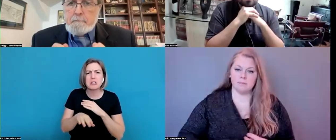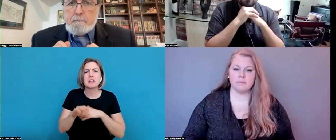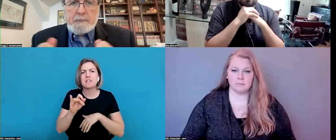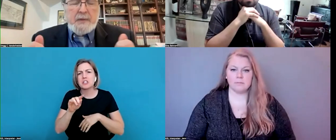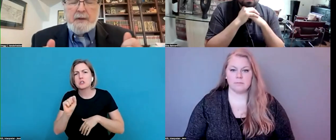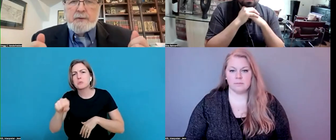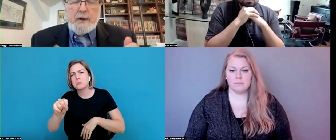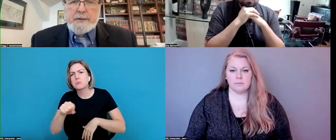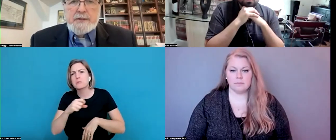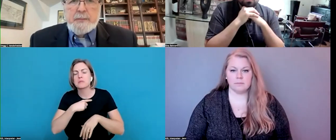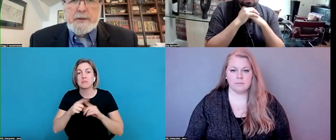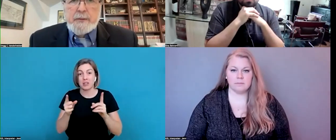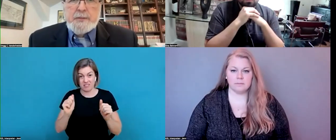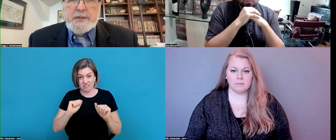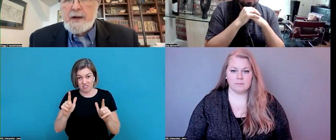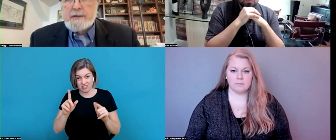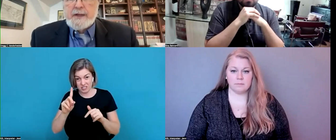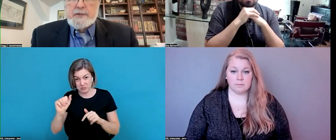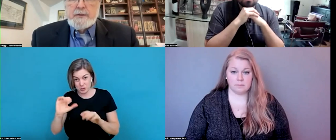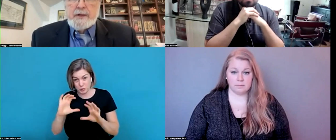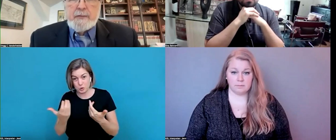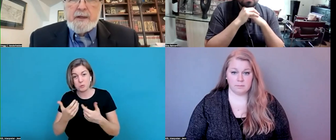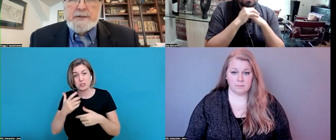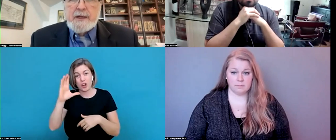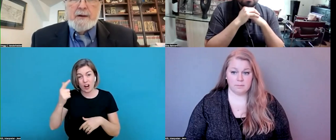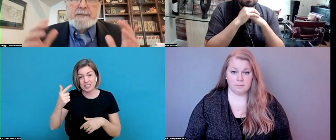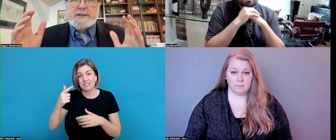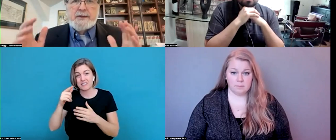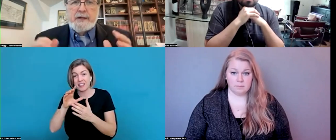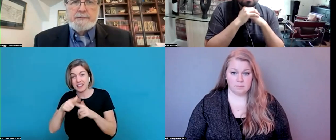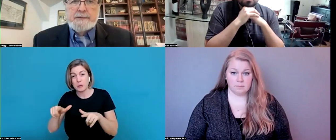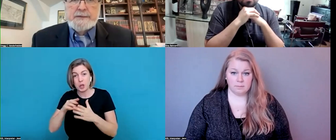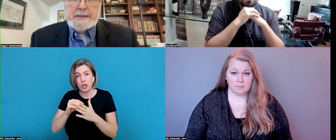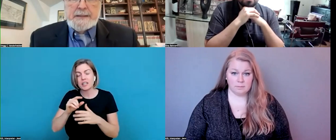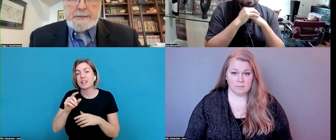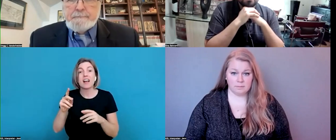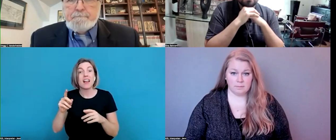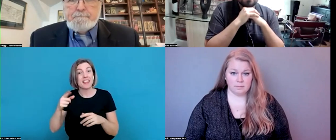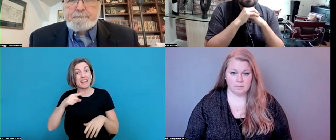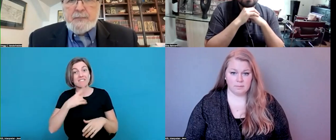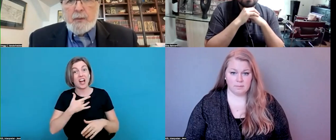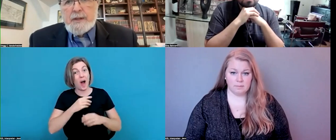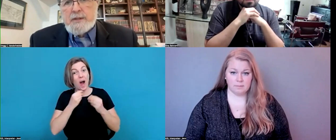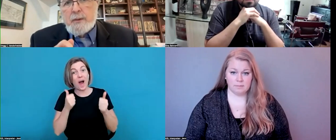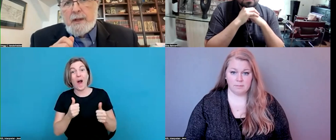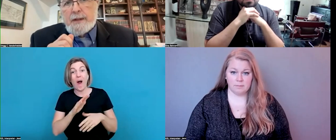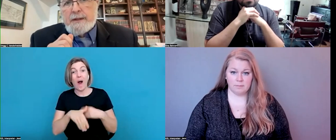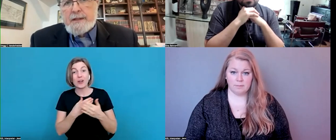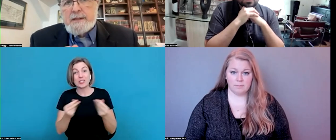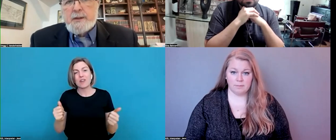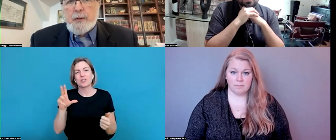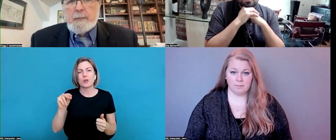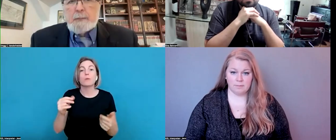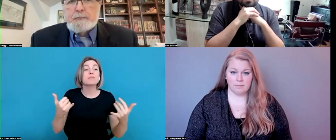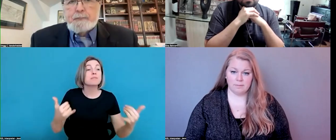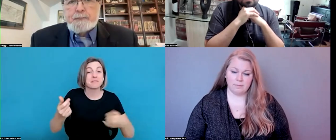And do all the disability groups, cognitive language learning, everybody else say, it's all solved. No. And so this